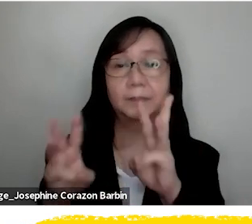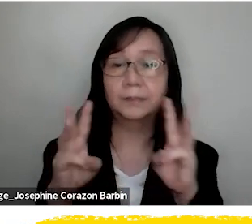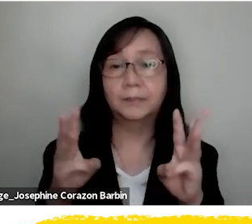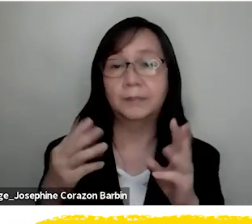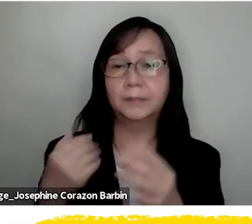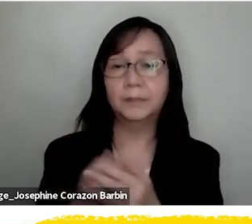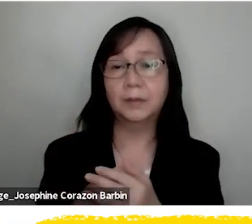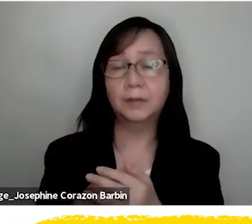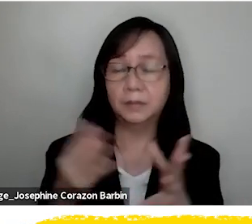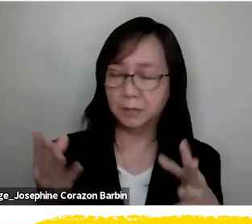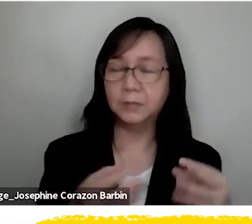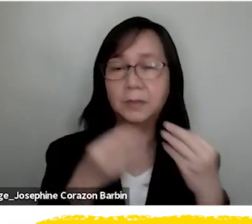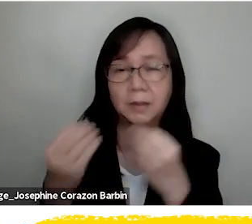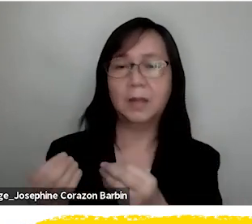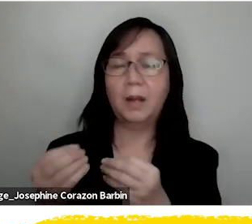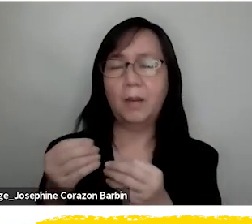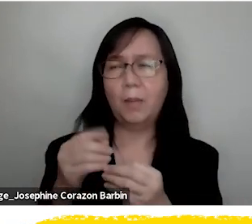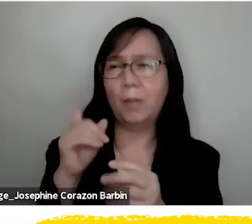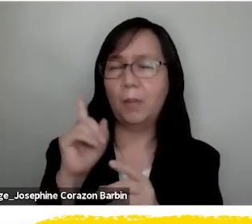a sense of what we are talking about.